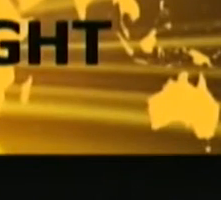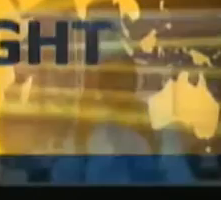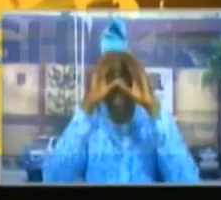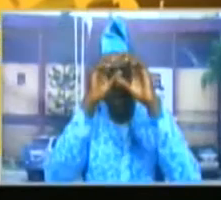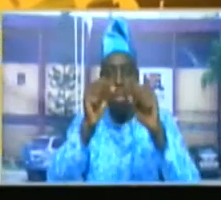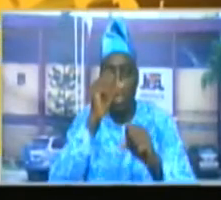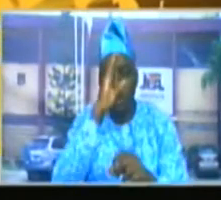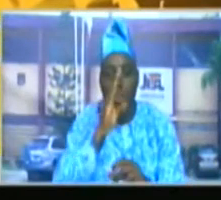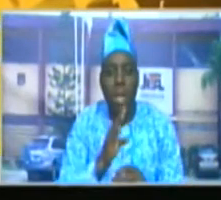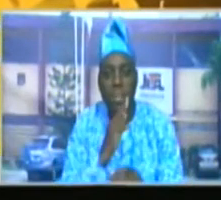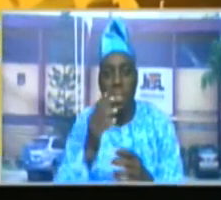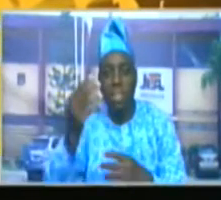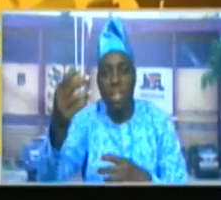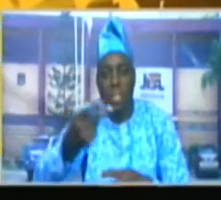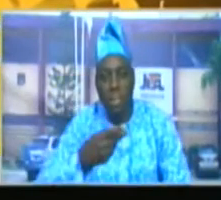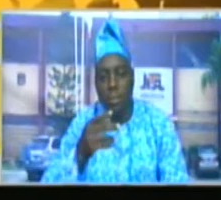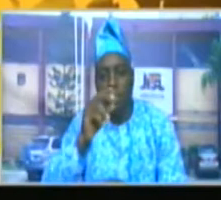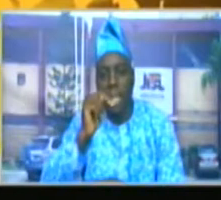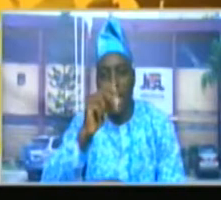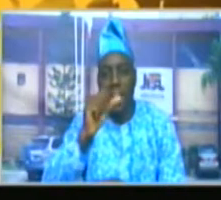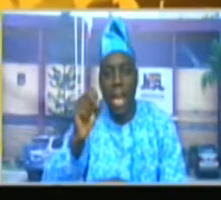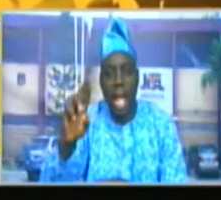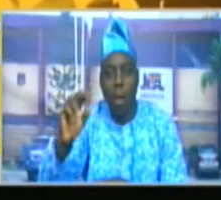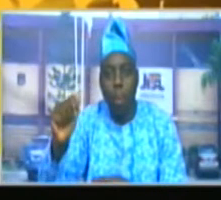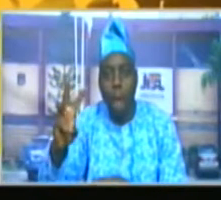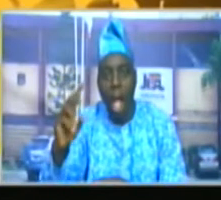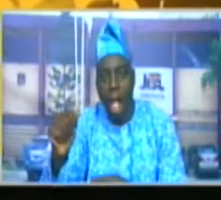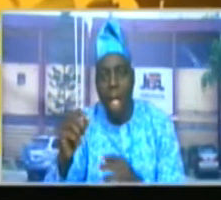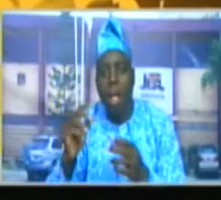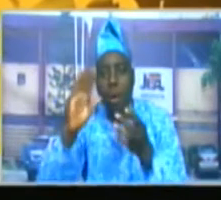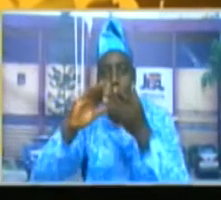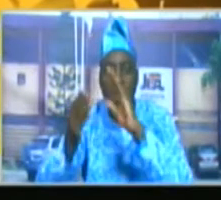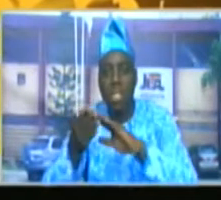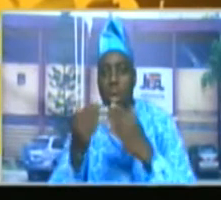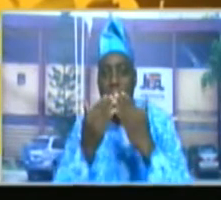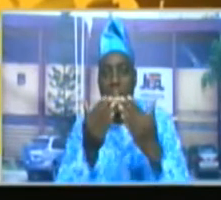President Muhammadu Buhari received Nasarawa community on a thank you visit.